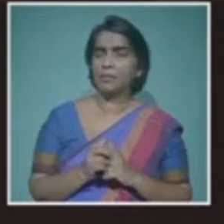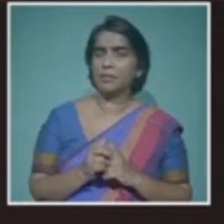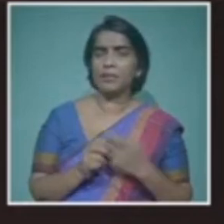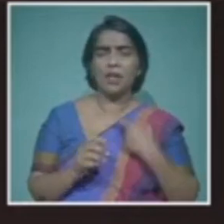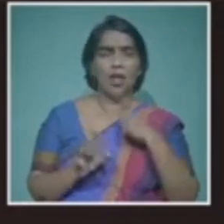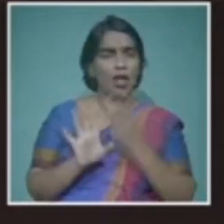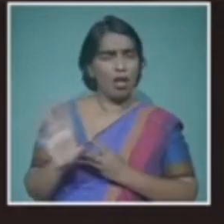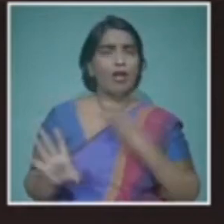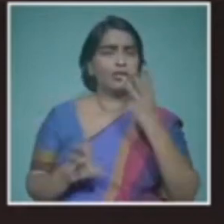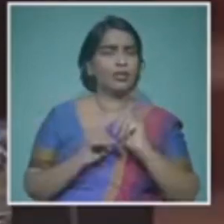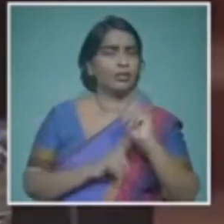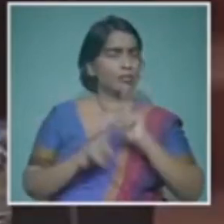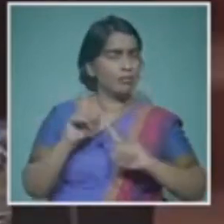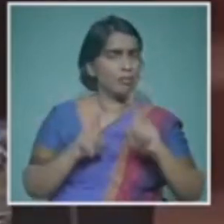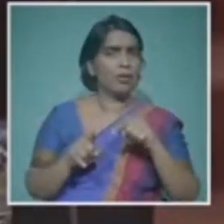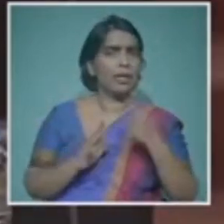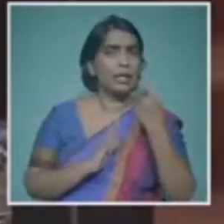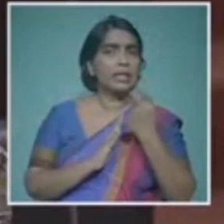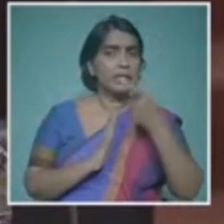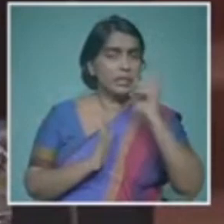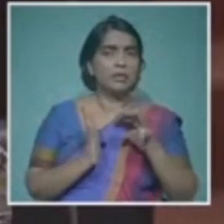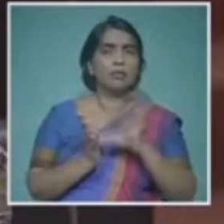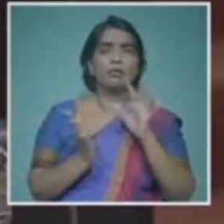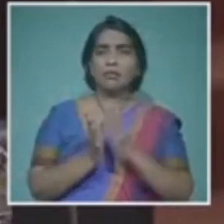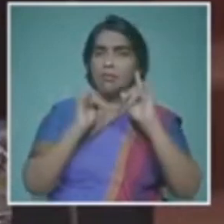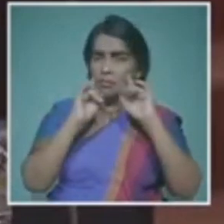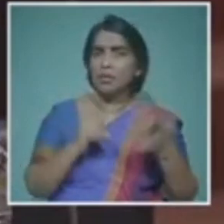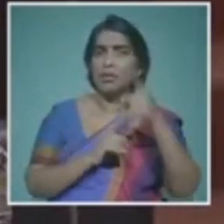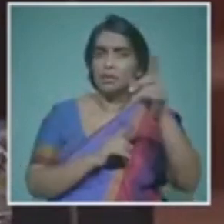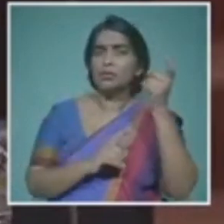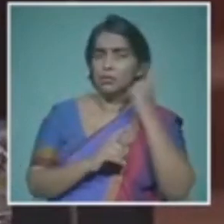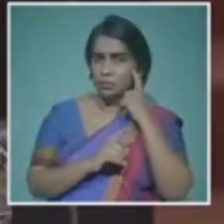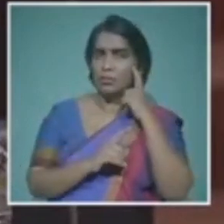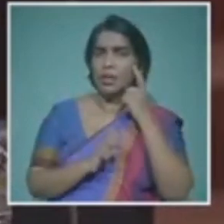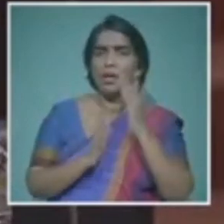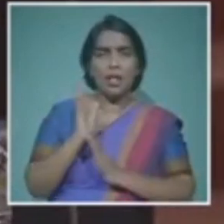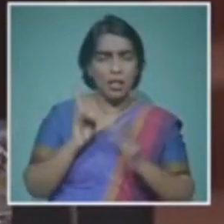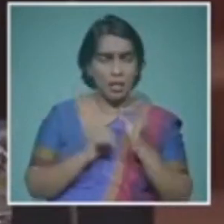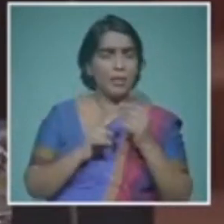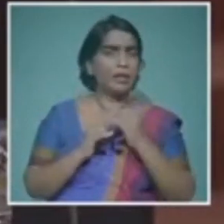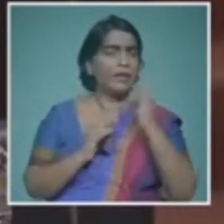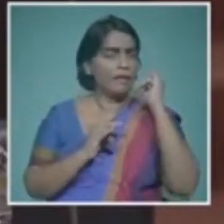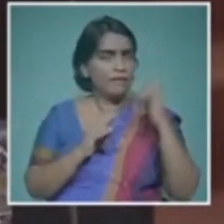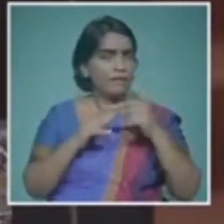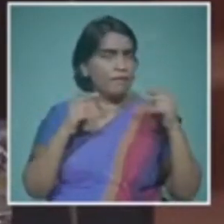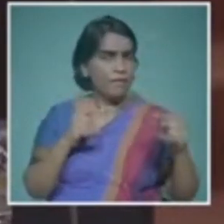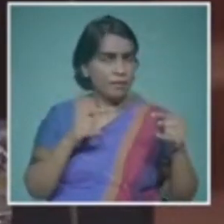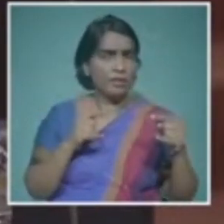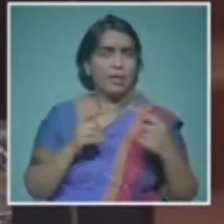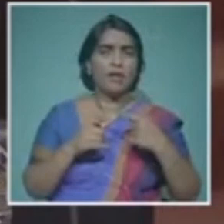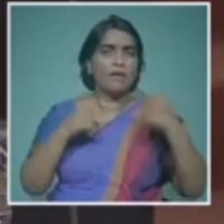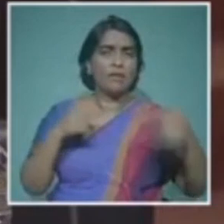kal avuruthura parliament me sthavaraniya gen danne. Obutuwa dannawa mantriwareyekata viruddhawa